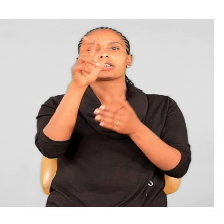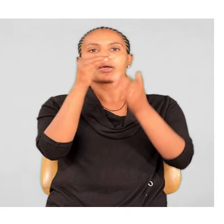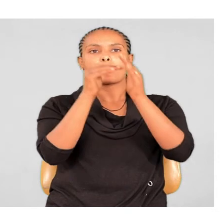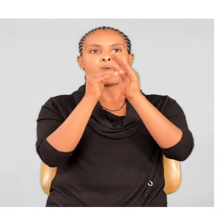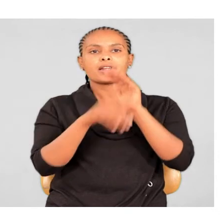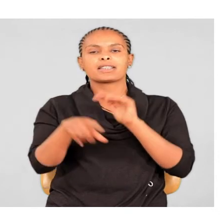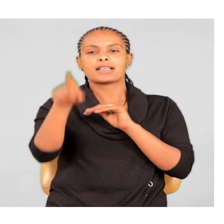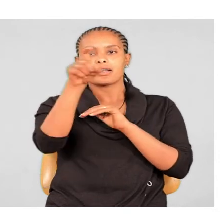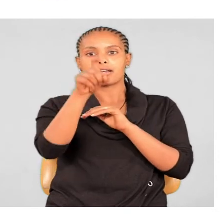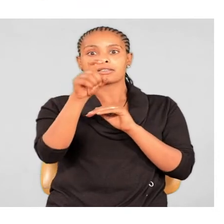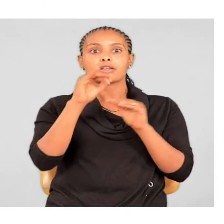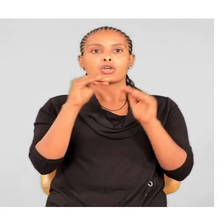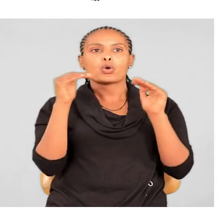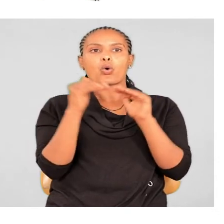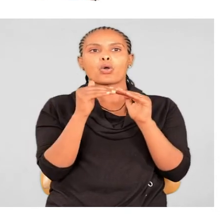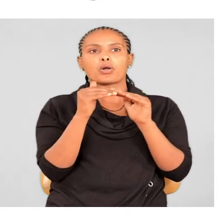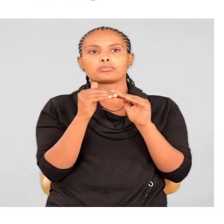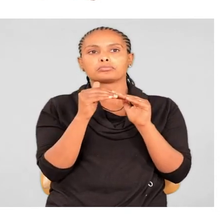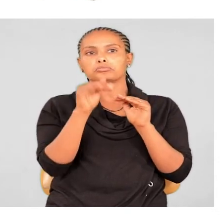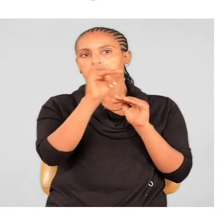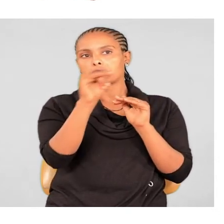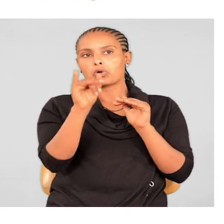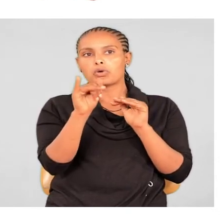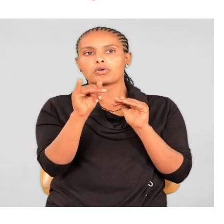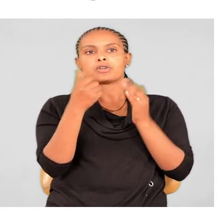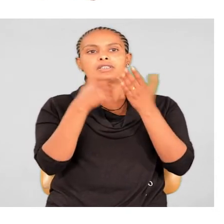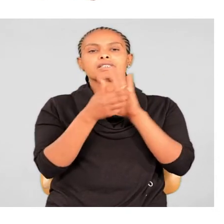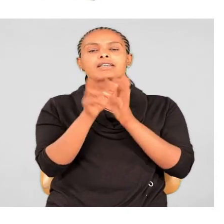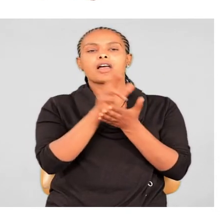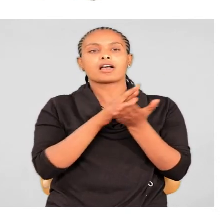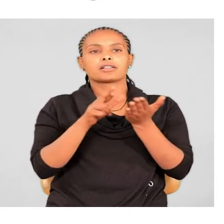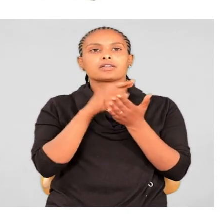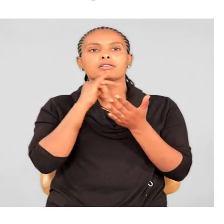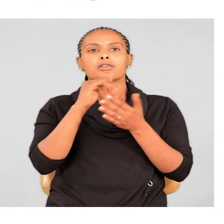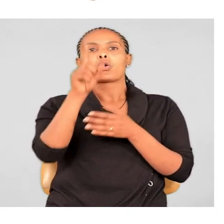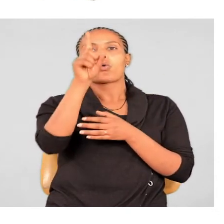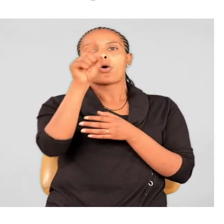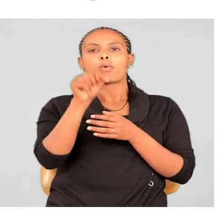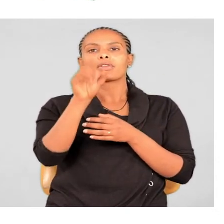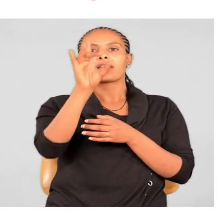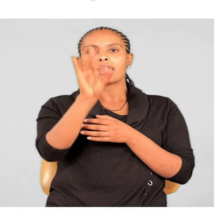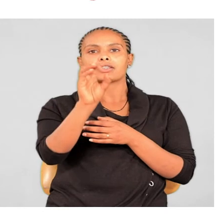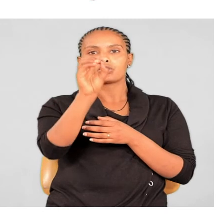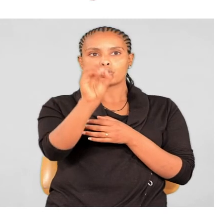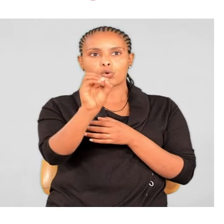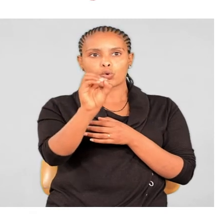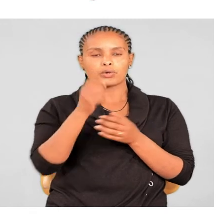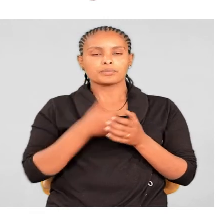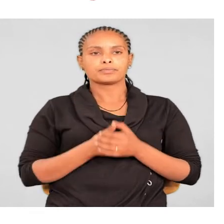minus x equal equilibrium constant for this reaction is